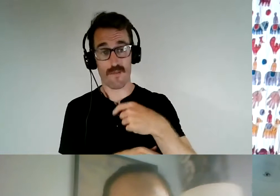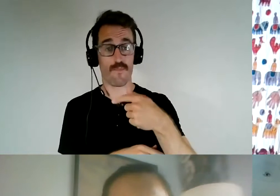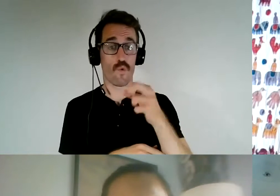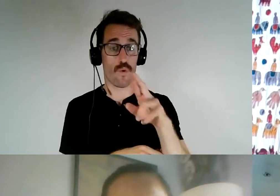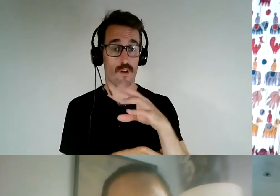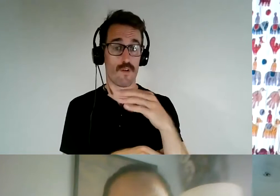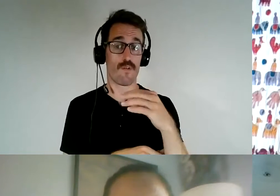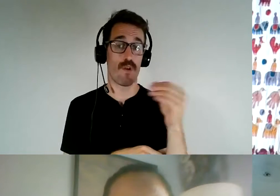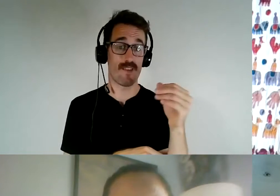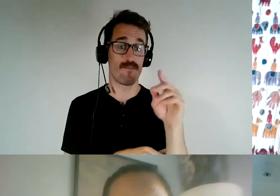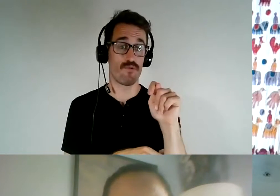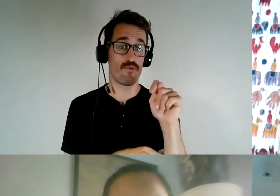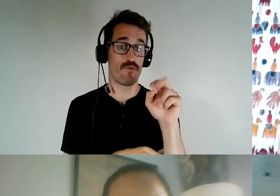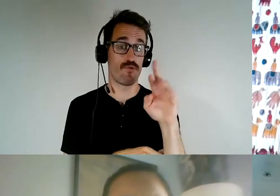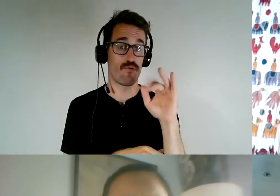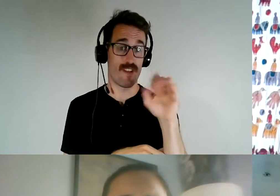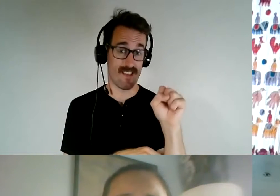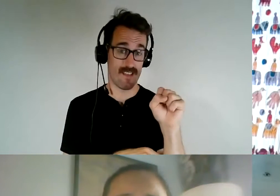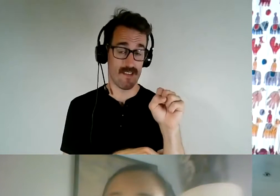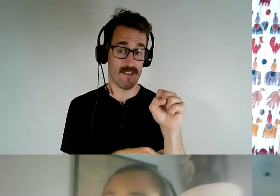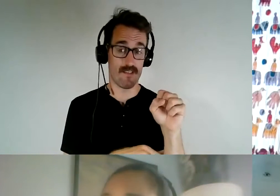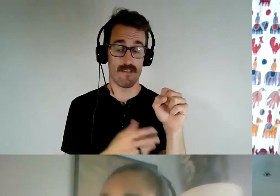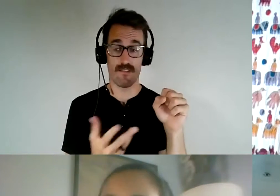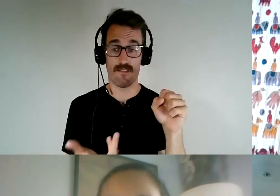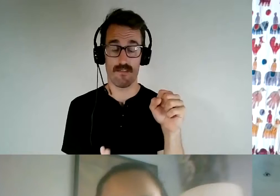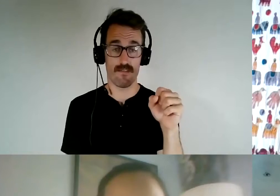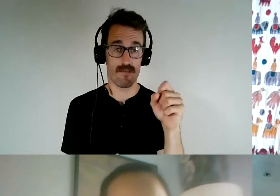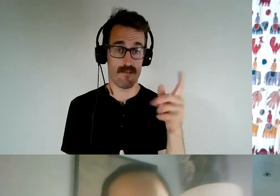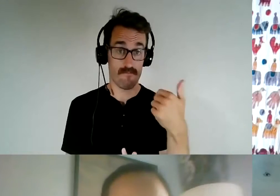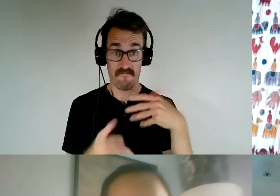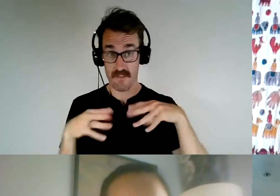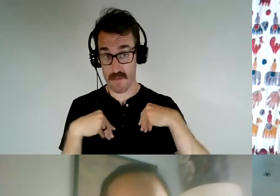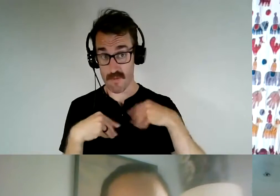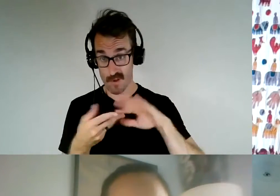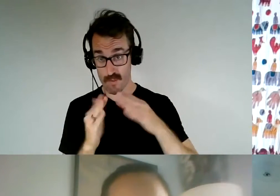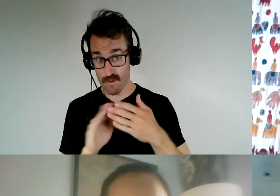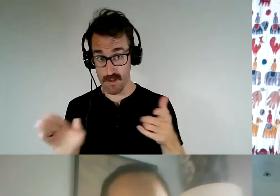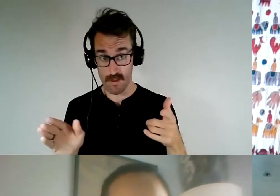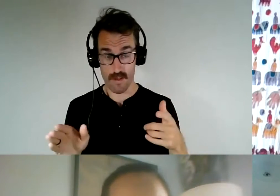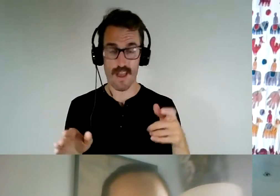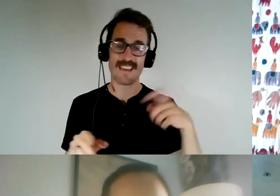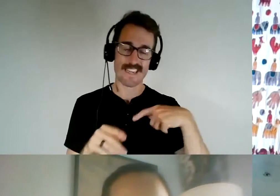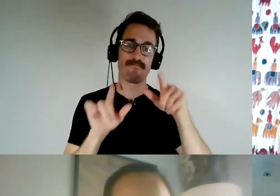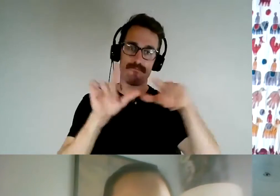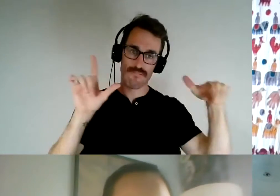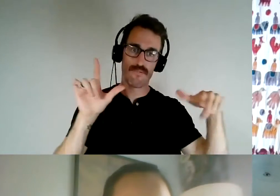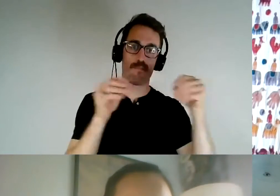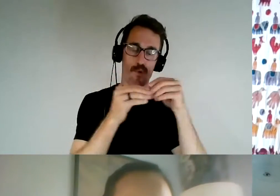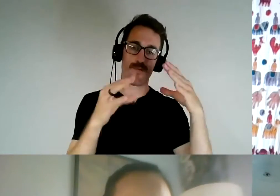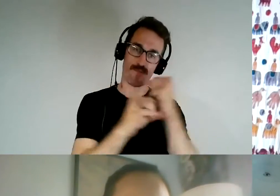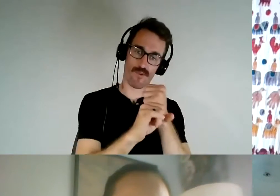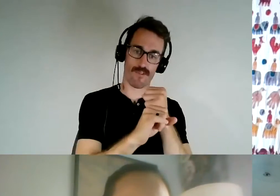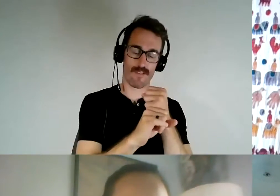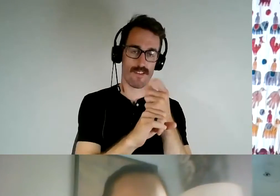A short version of the current acronym is needed for better use by the average person. Yes, and as a result, and